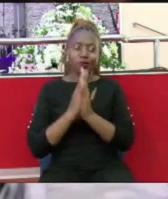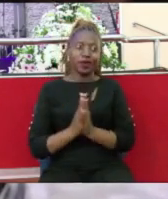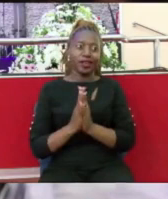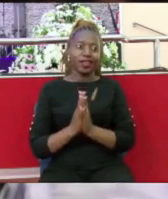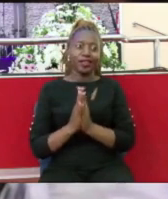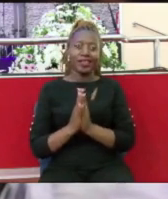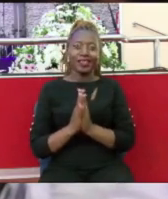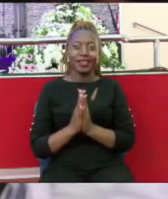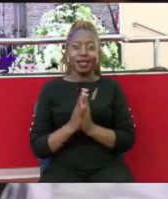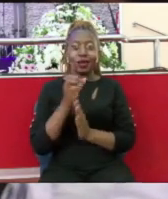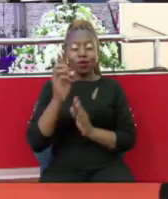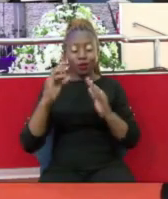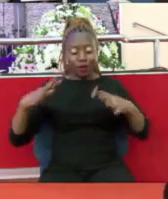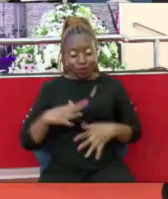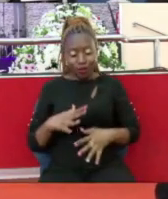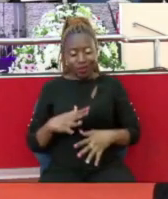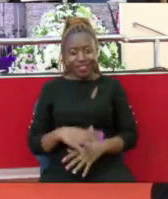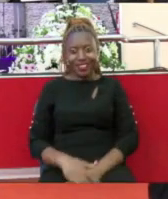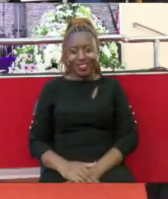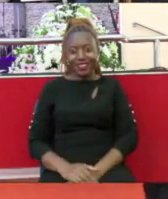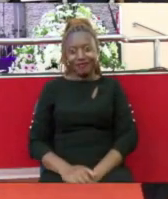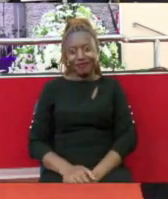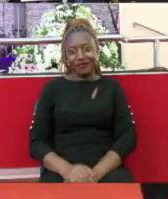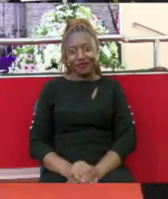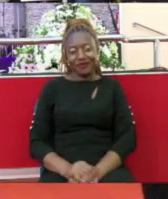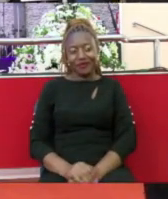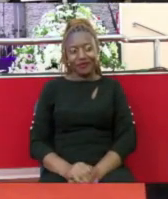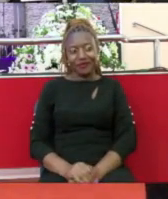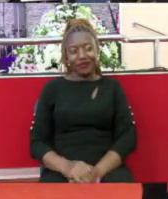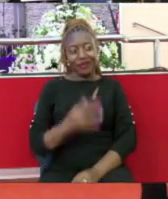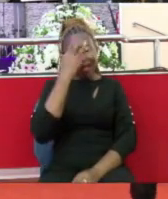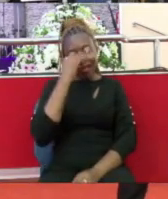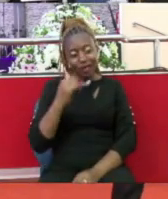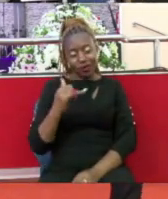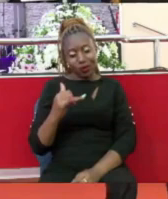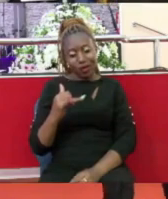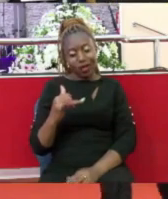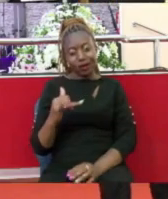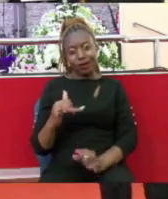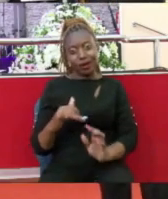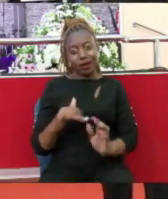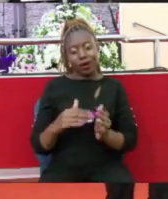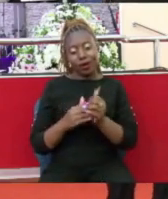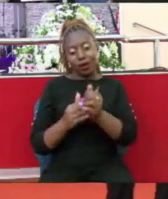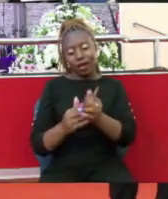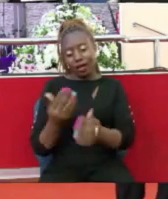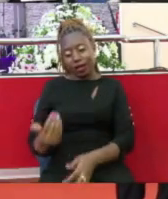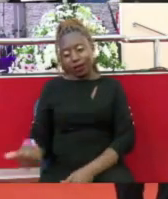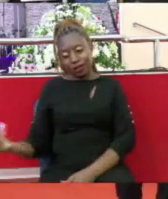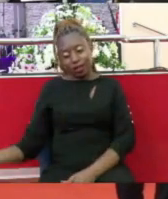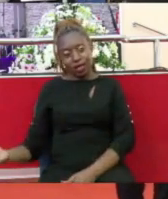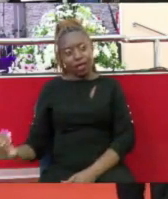You will be shocked. Utashangaa. And that's why we bring our children to a Christian